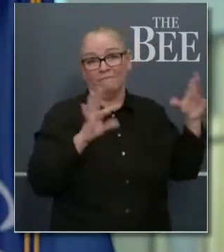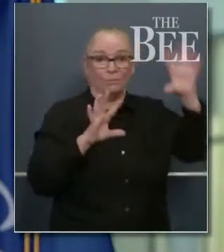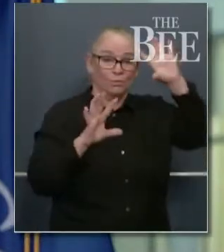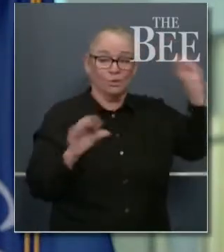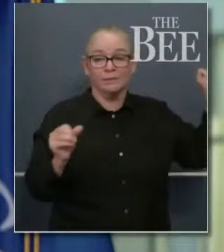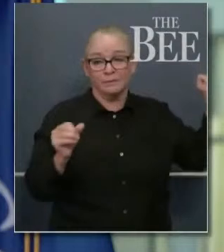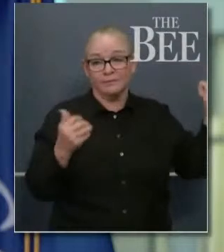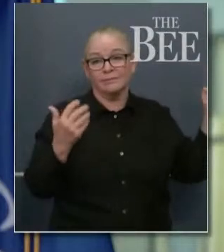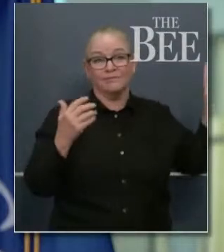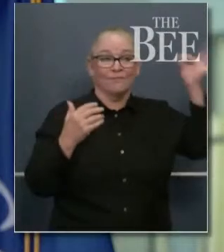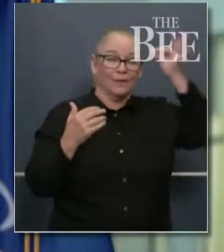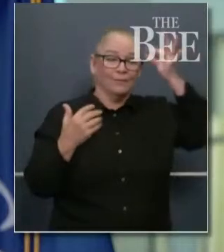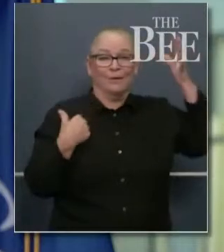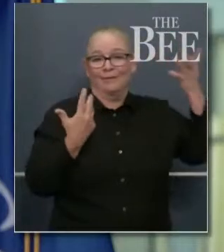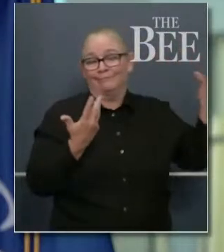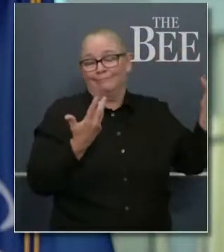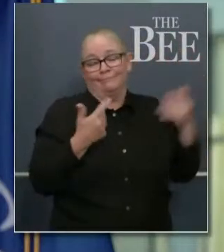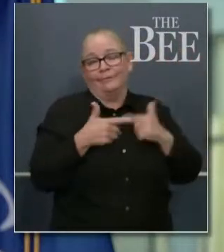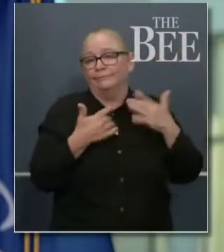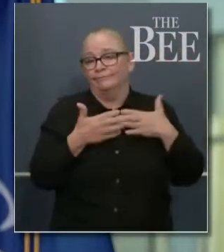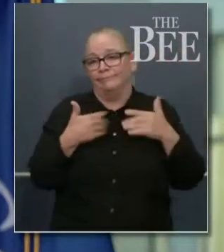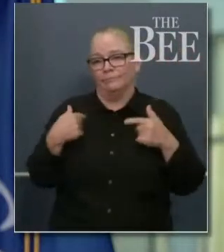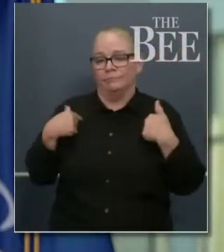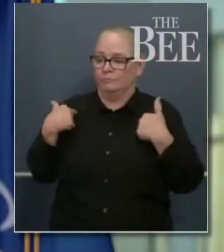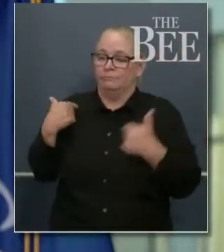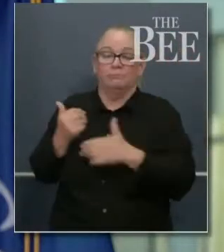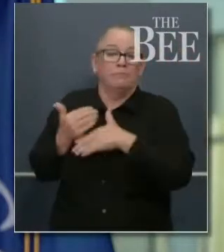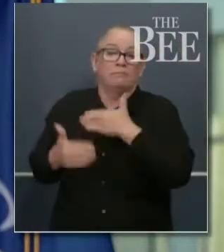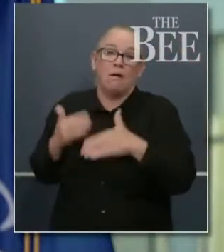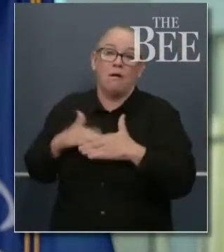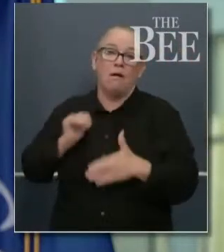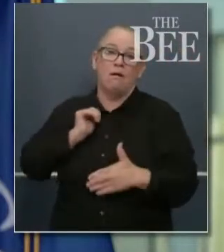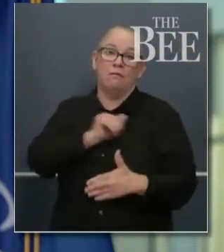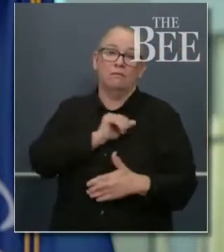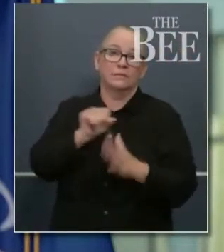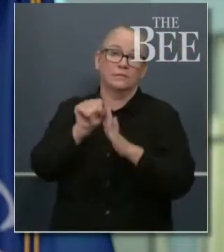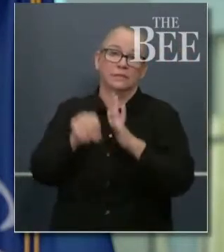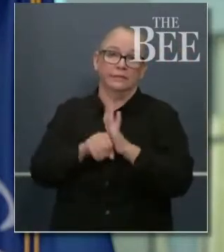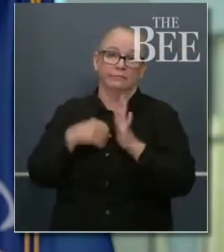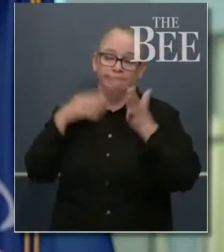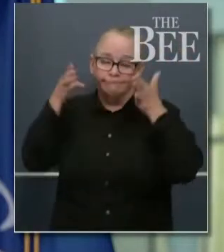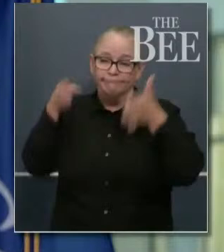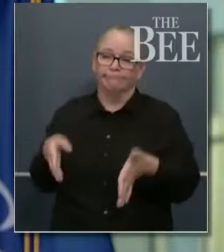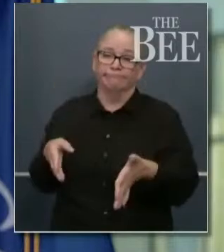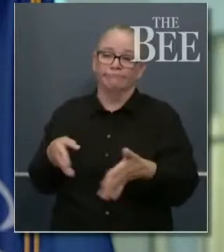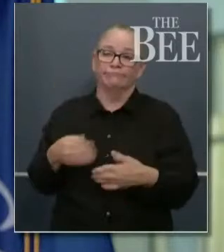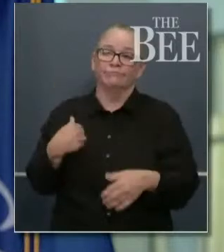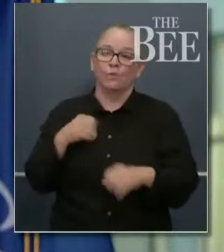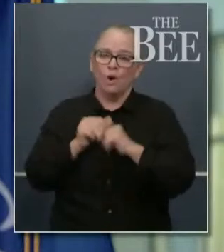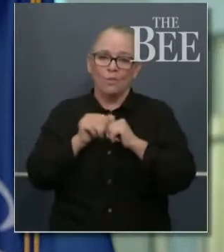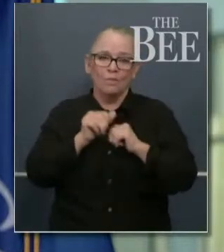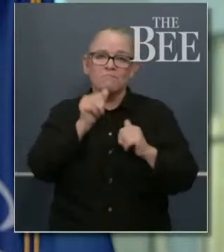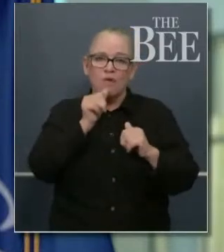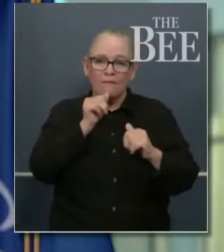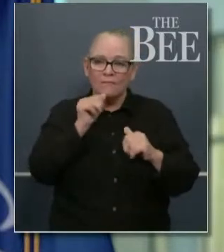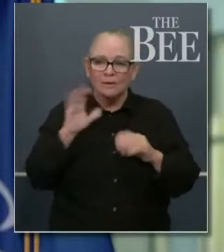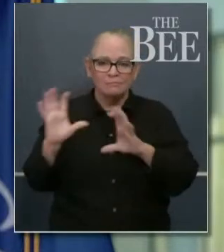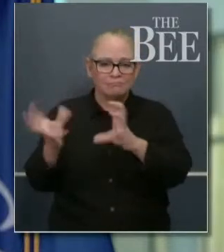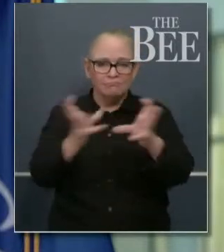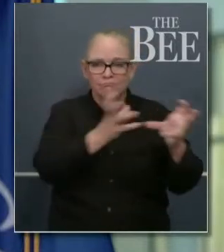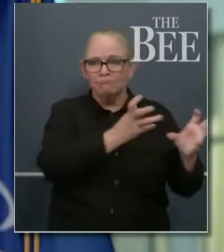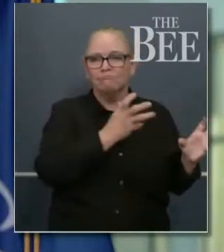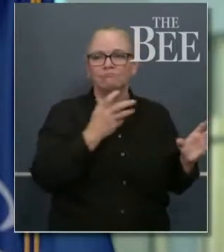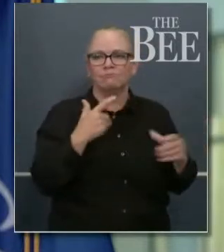still making progress underneath all of that, working at a subnational level and working with private sector to advance